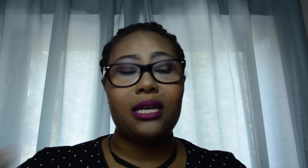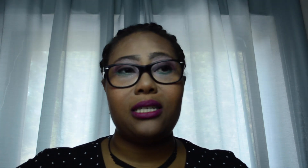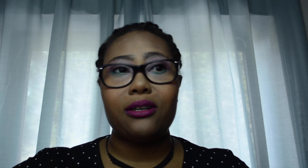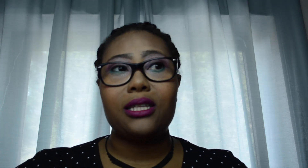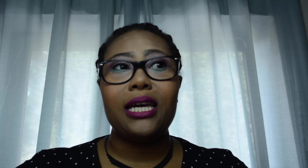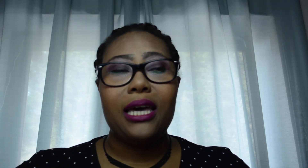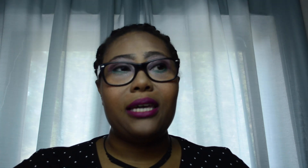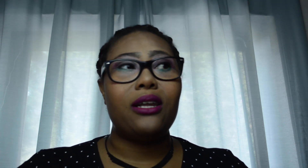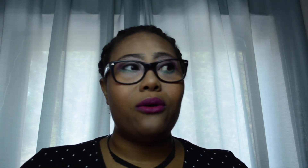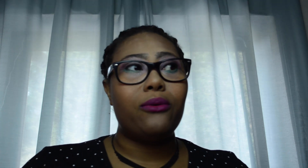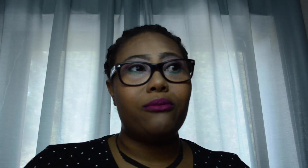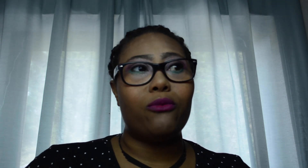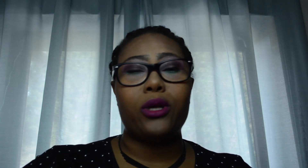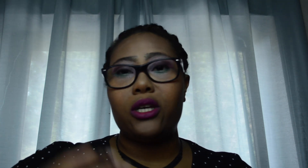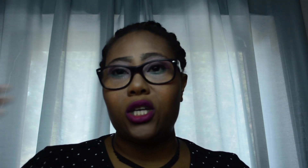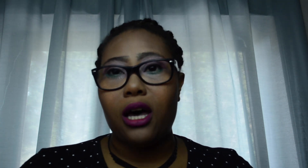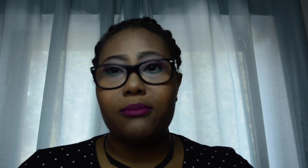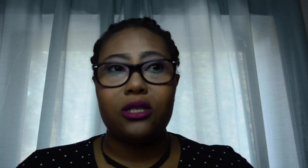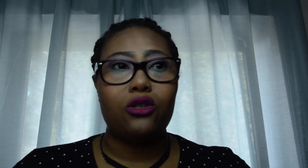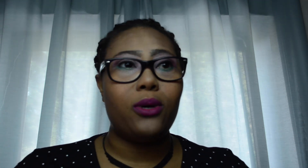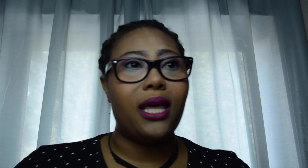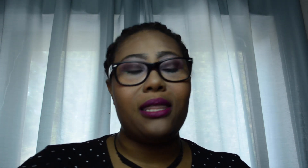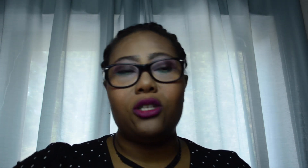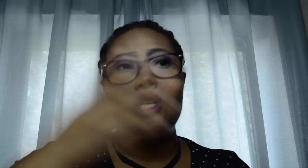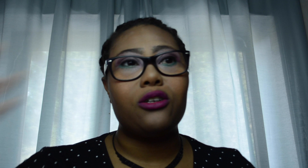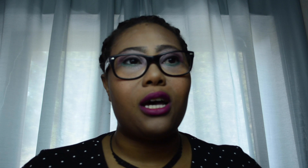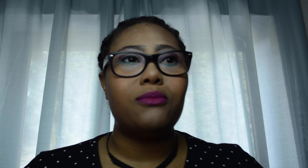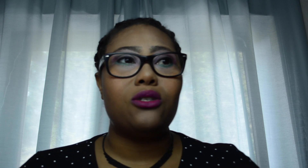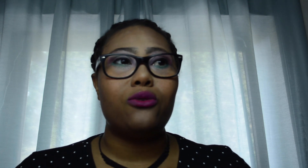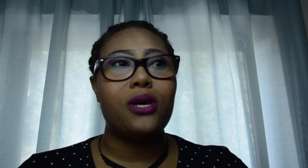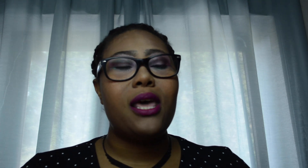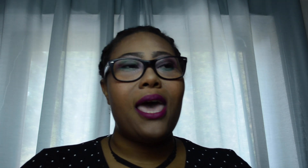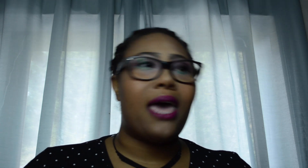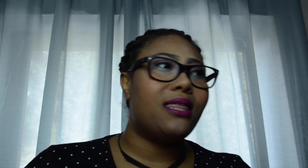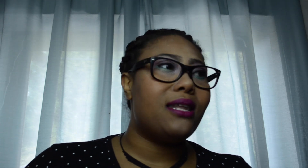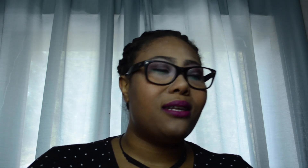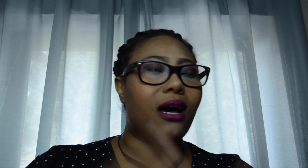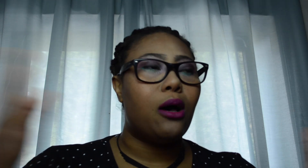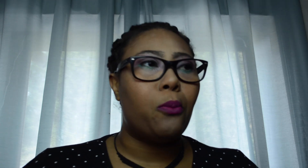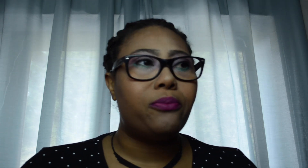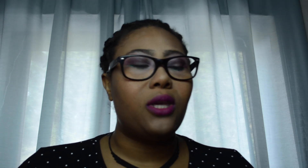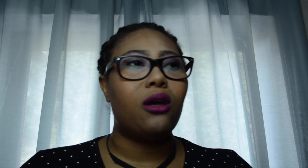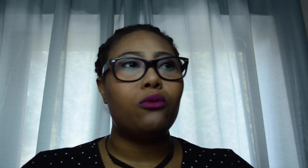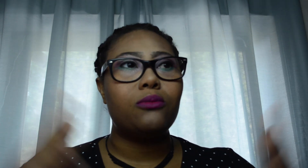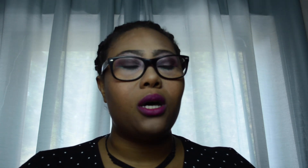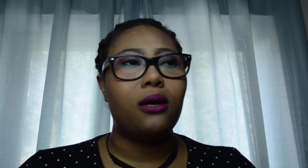then secondarily, you know, religion comes into it, and then gender comes into it, and then,